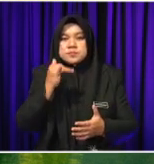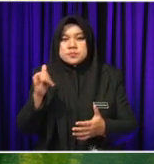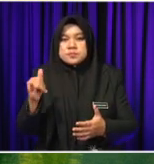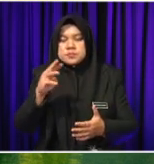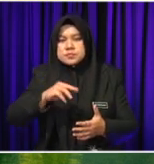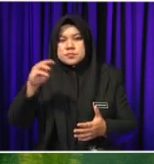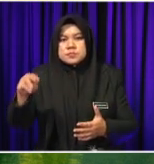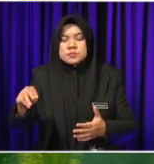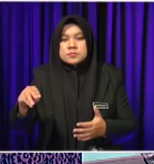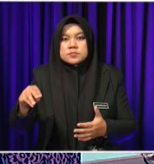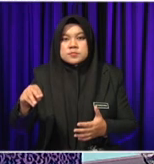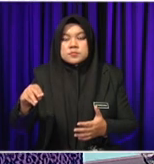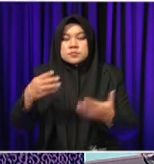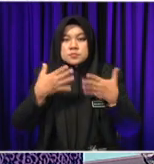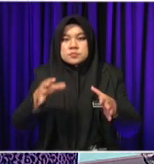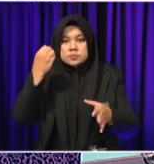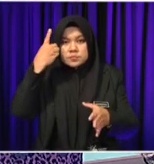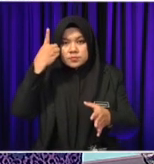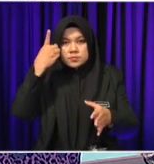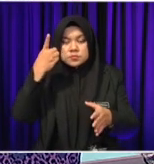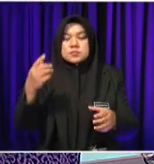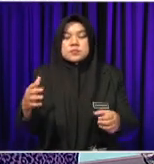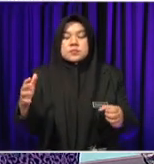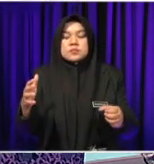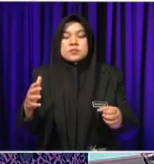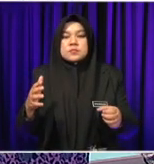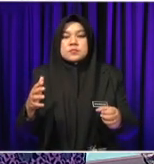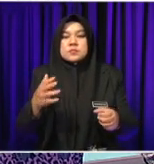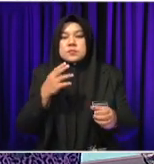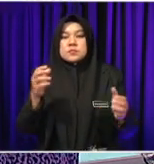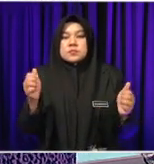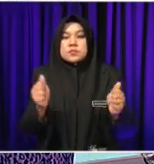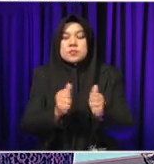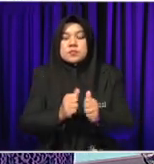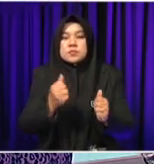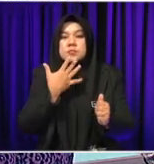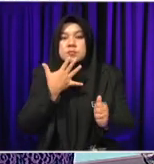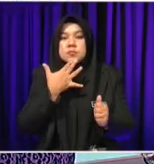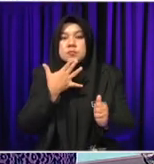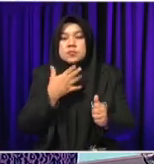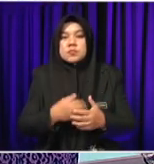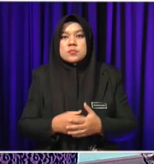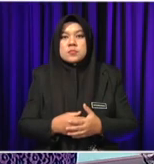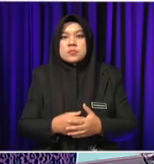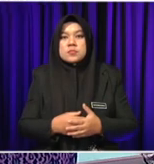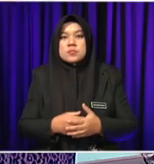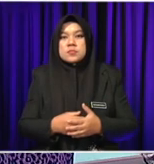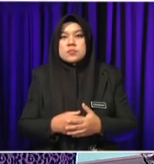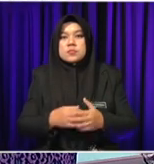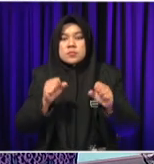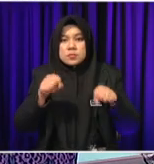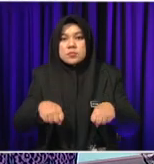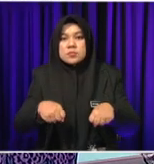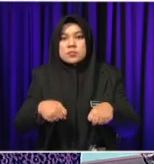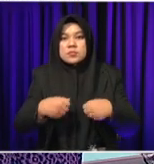they have already understood and fully mastered these colours, the floor is yours. Wow. You can reach